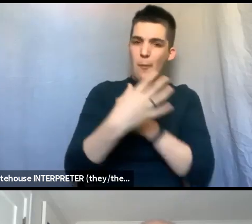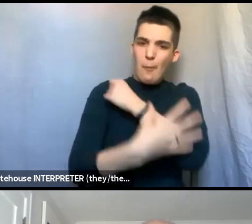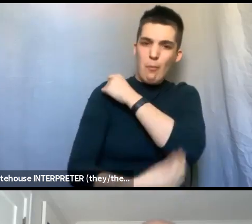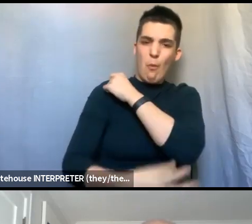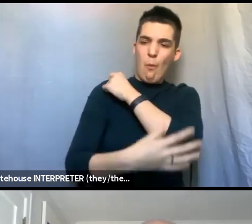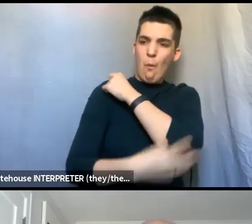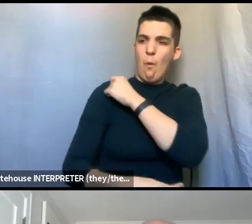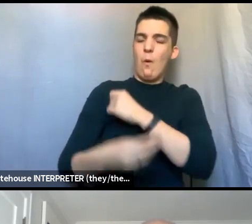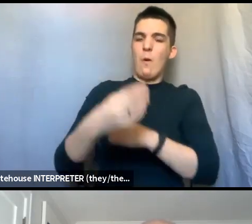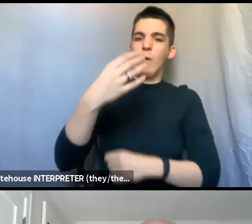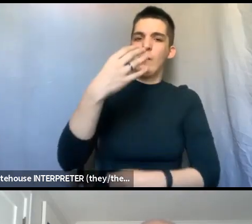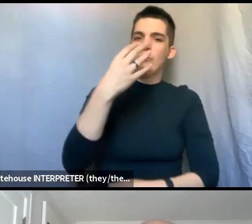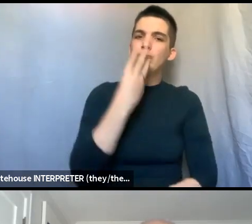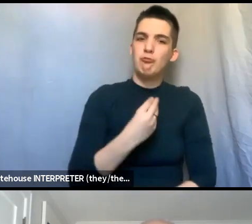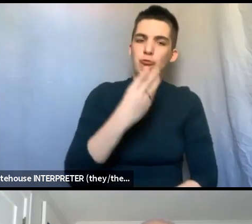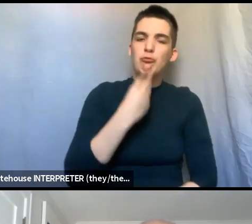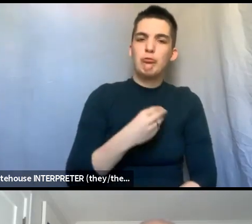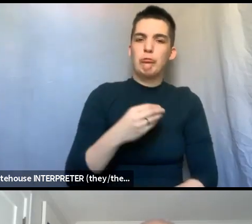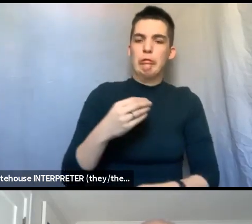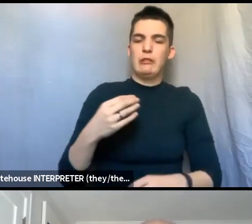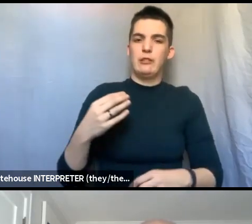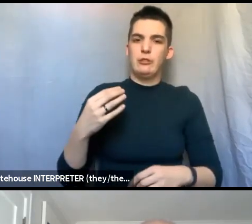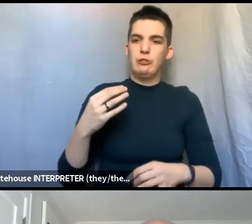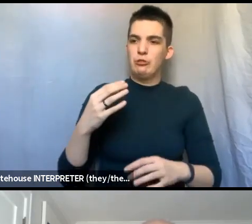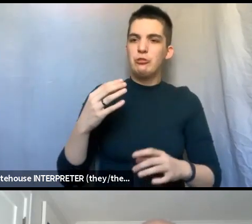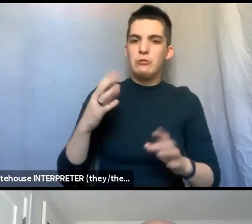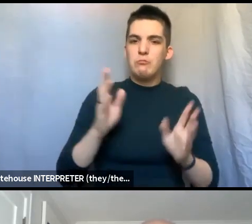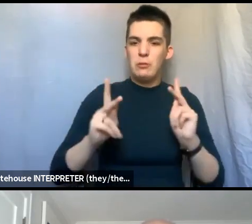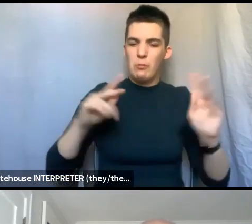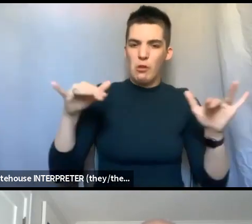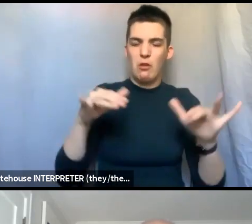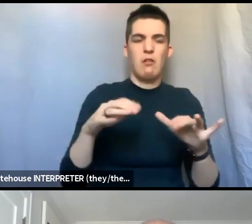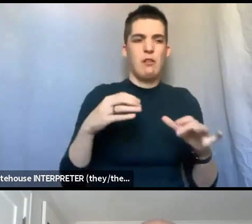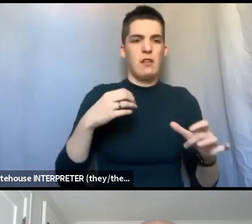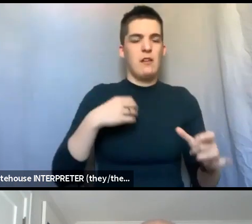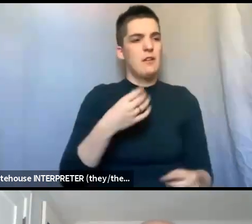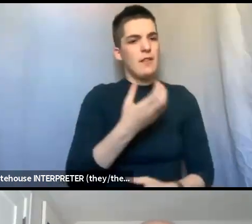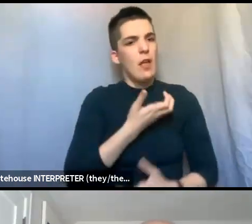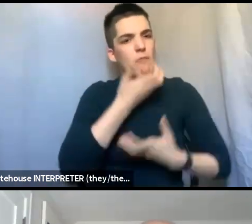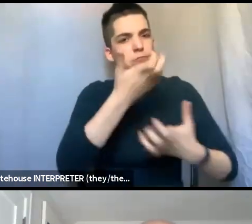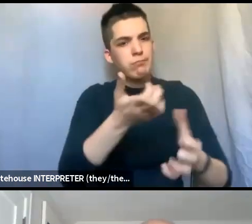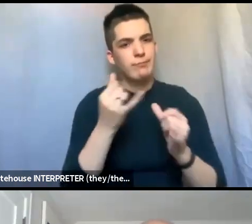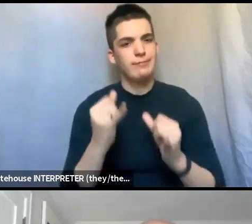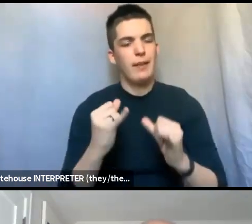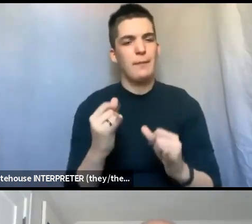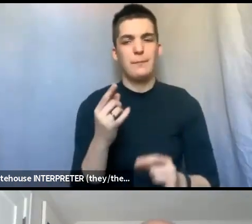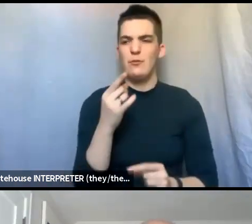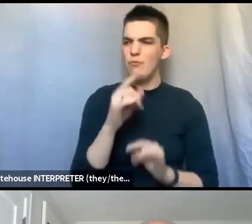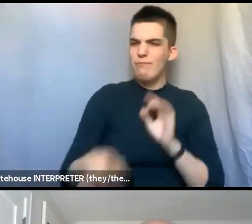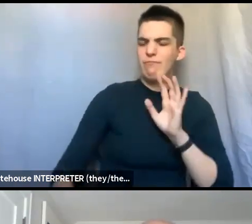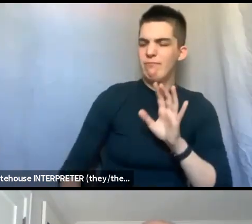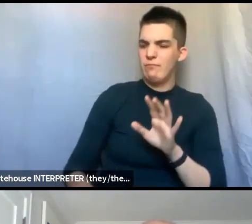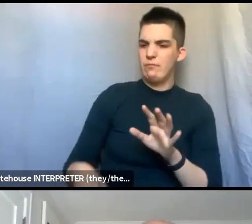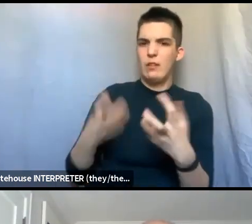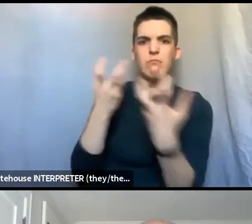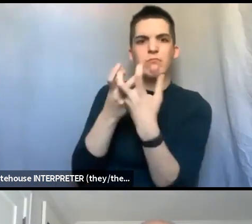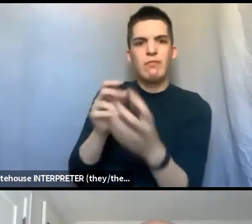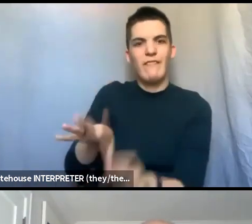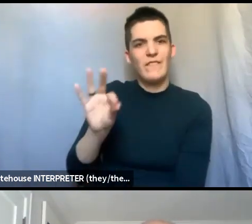strike, they were communicating. You know, you can find that, your people. You've got to find the people for the